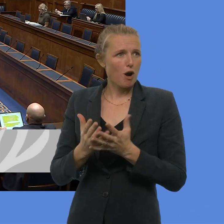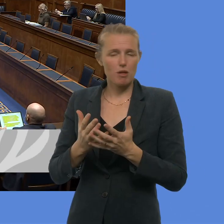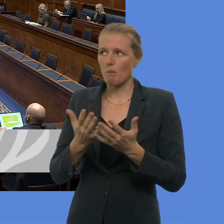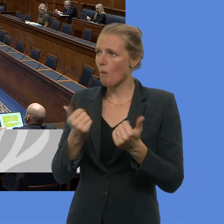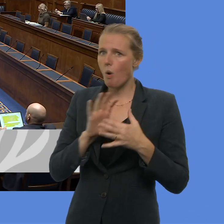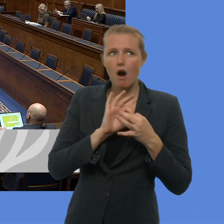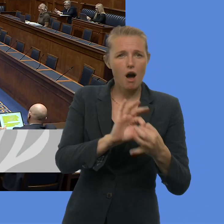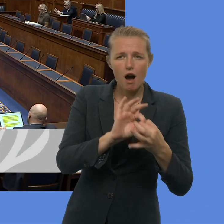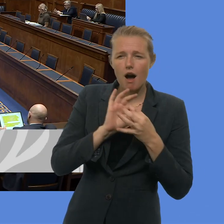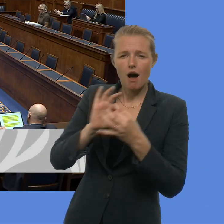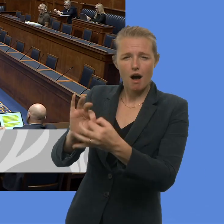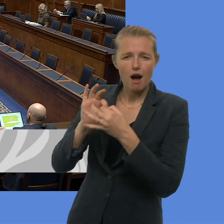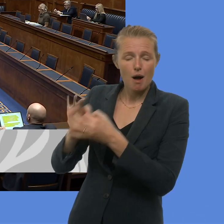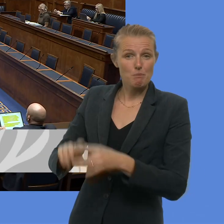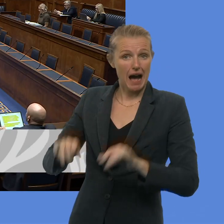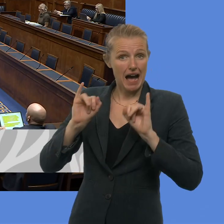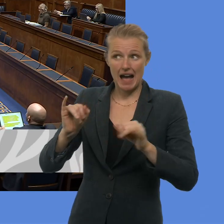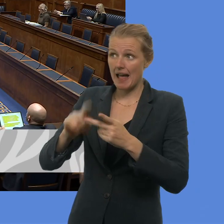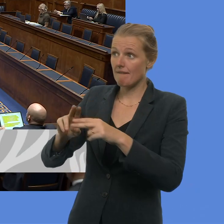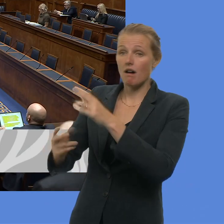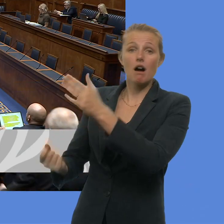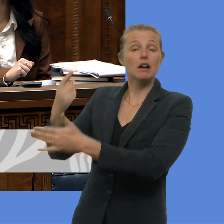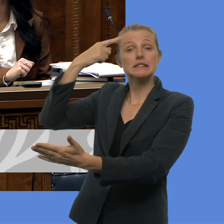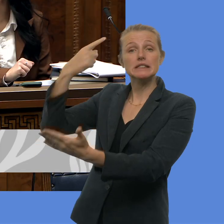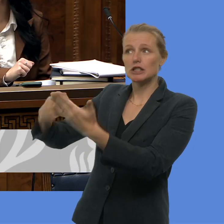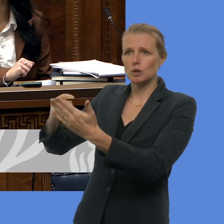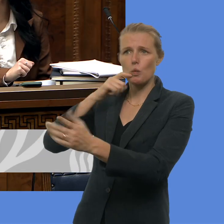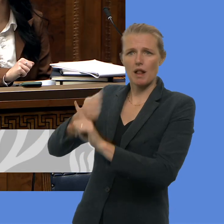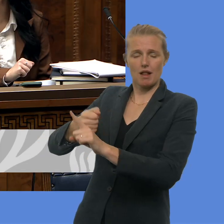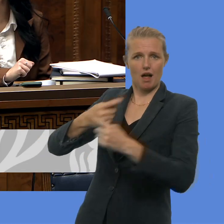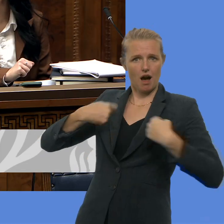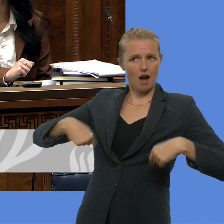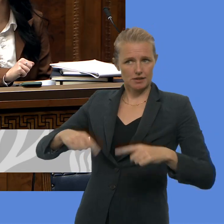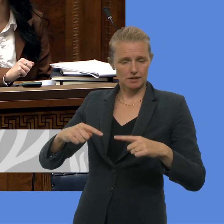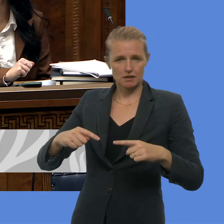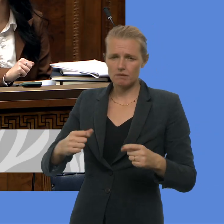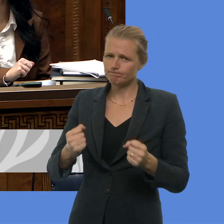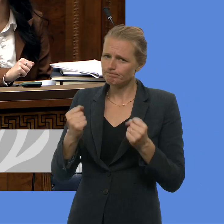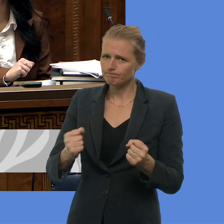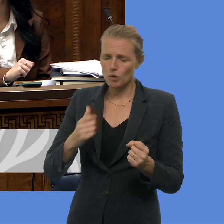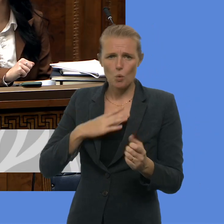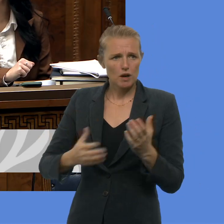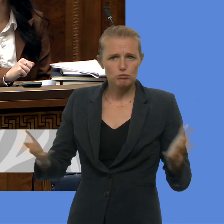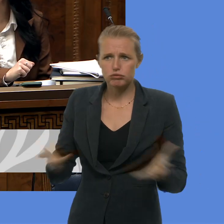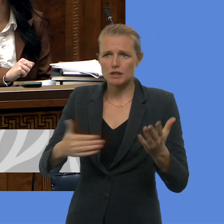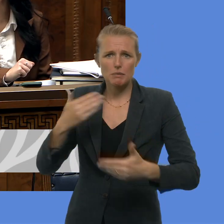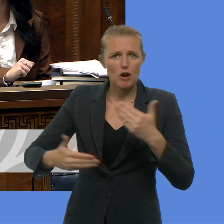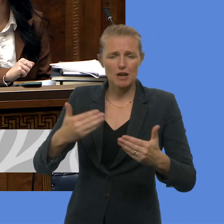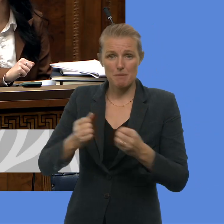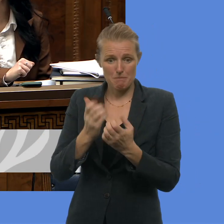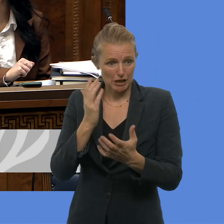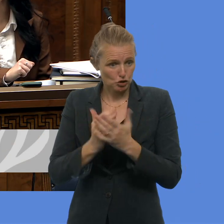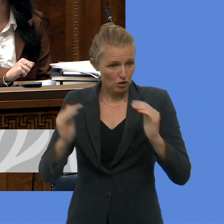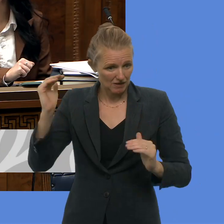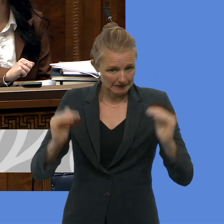and decisions elsewhere impact on us directly. If we are to drive prosperity and tackle disadvantage across our communities and to